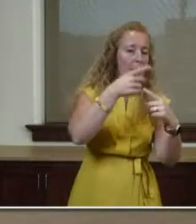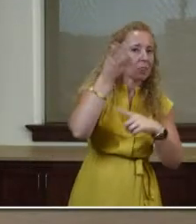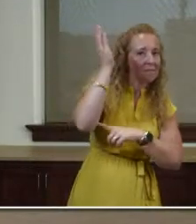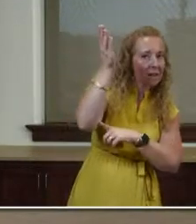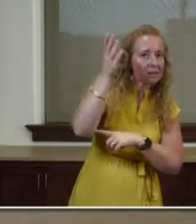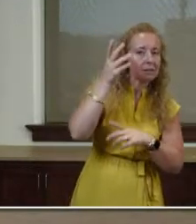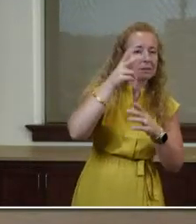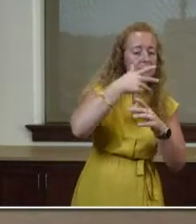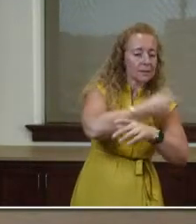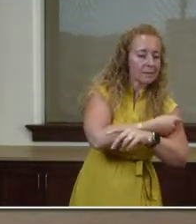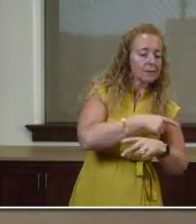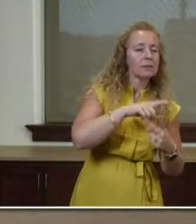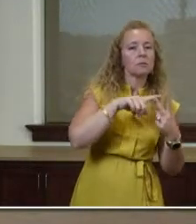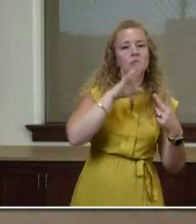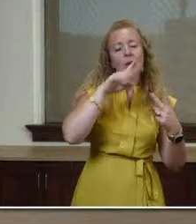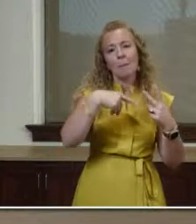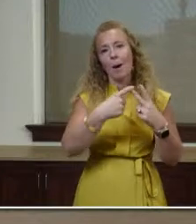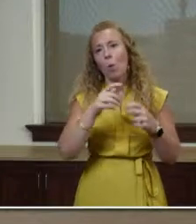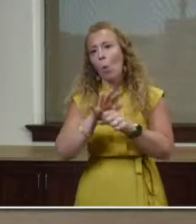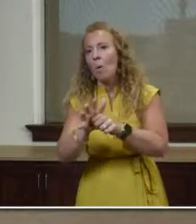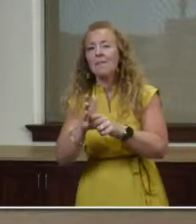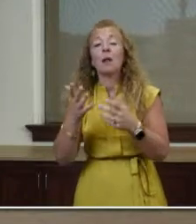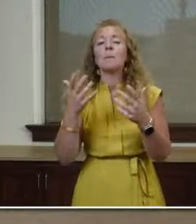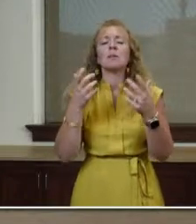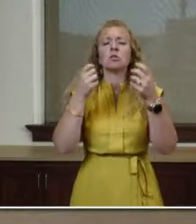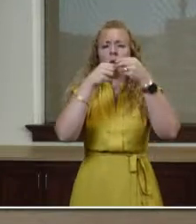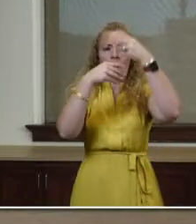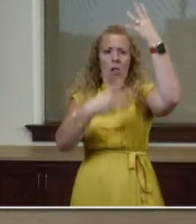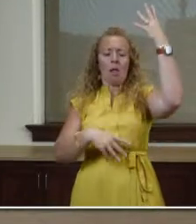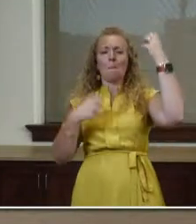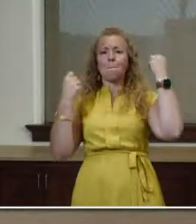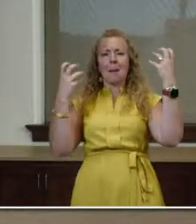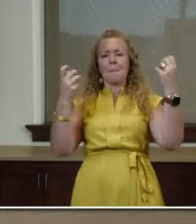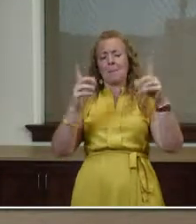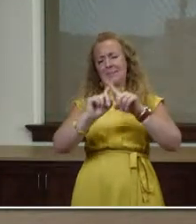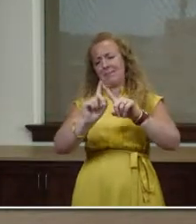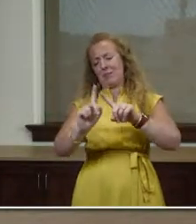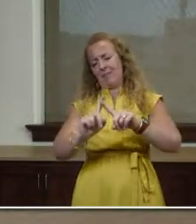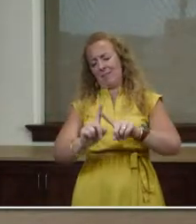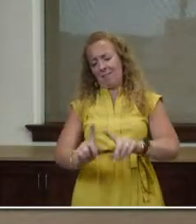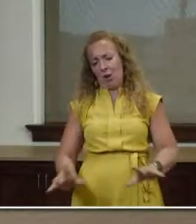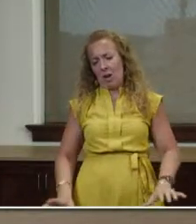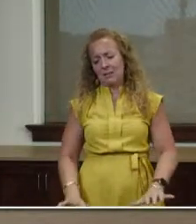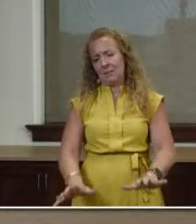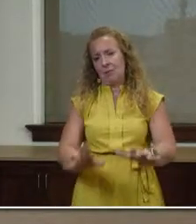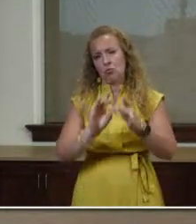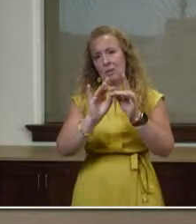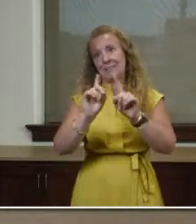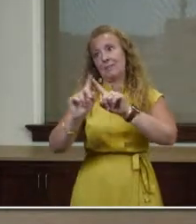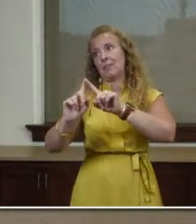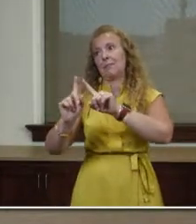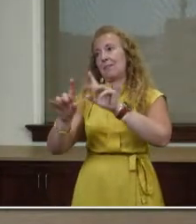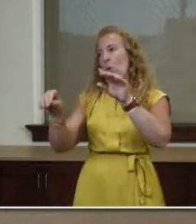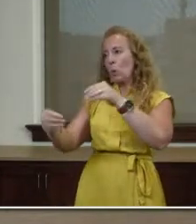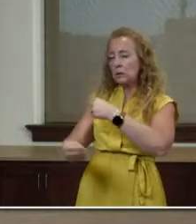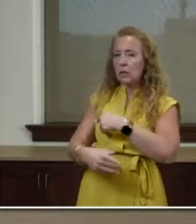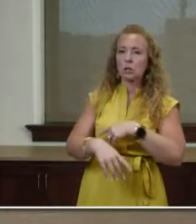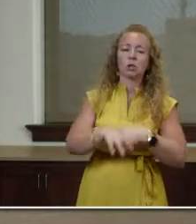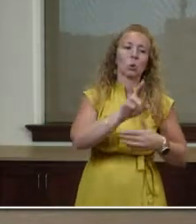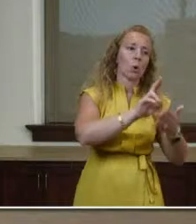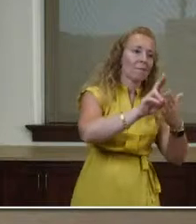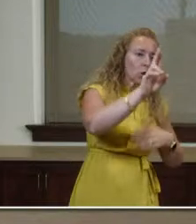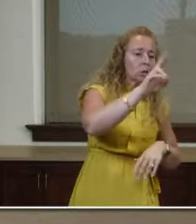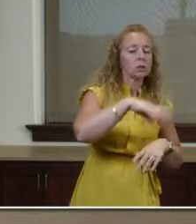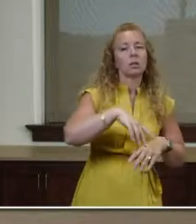and COVID education. There's really so many activities being done across so many organizations, our